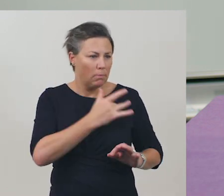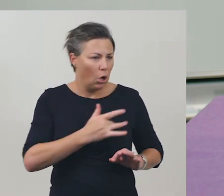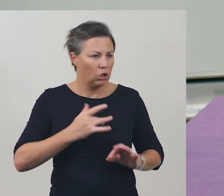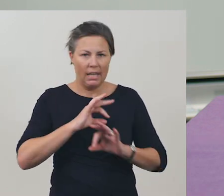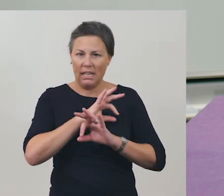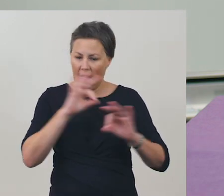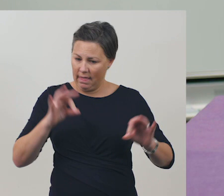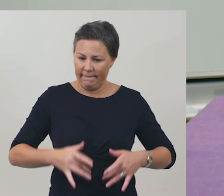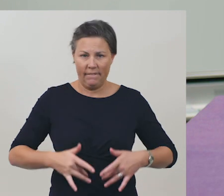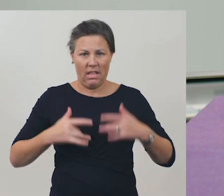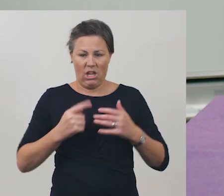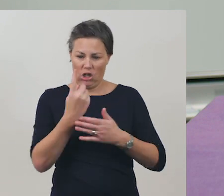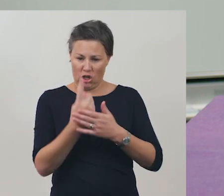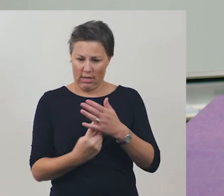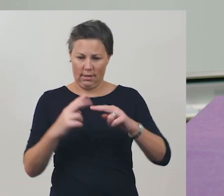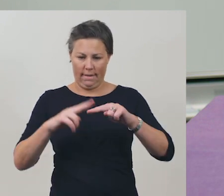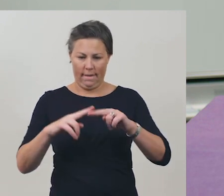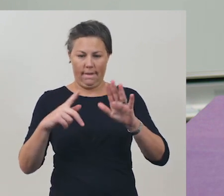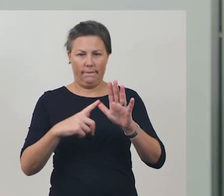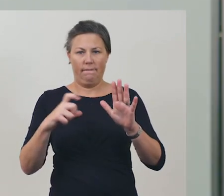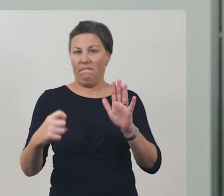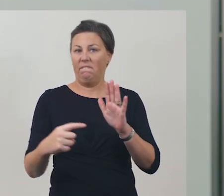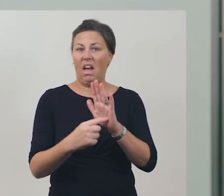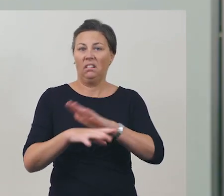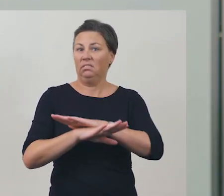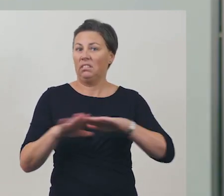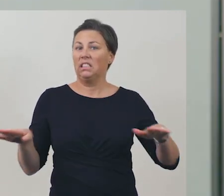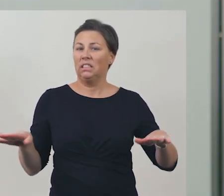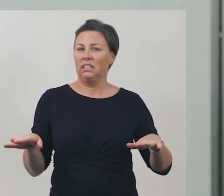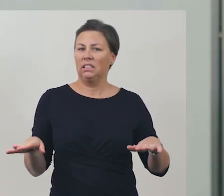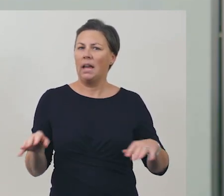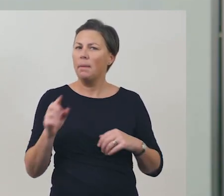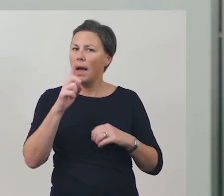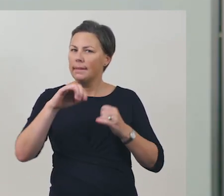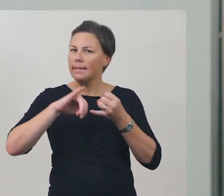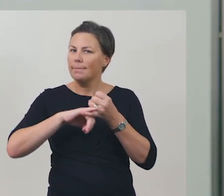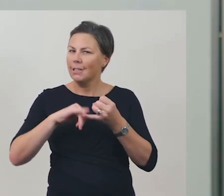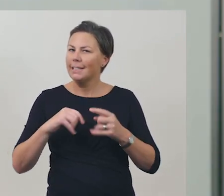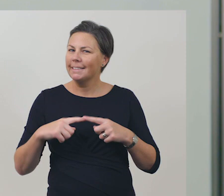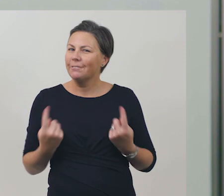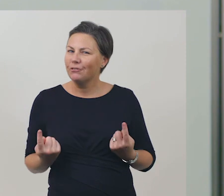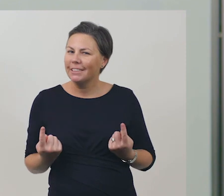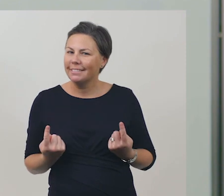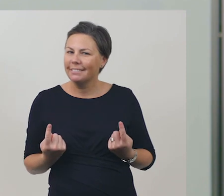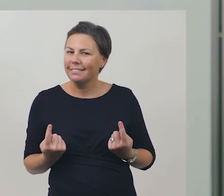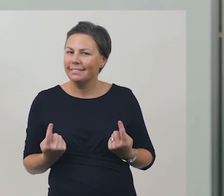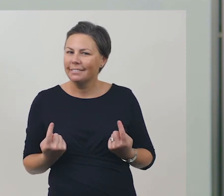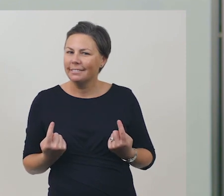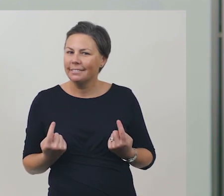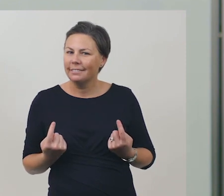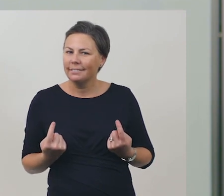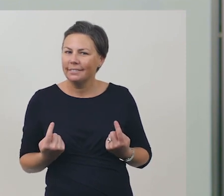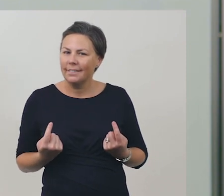to give the reader unbiased information. So how is this different to subjective language? What if we